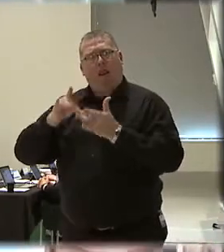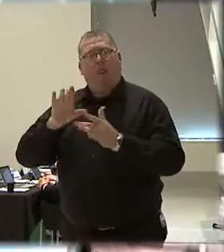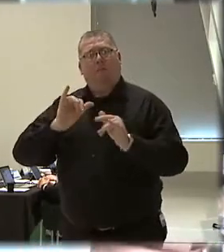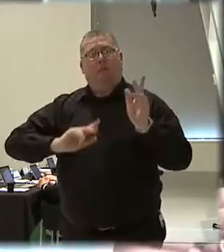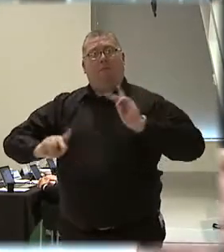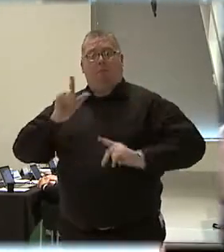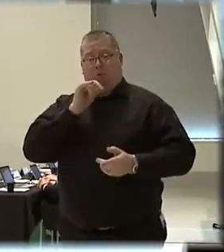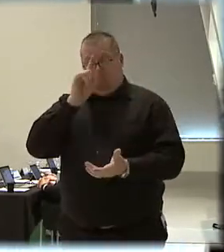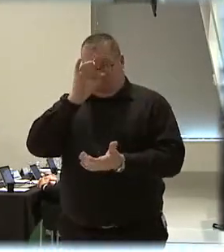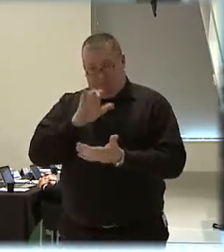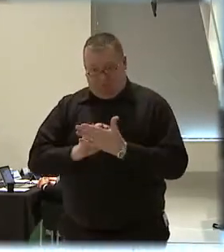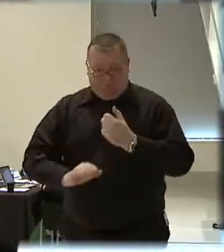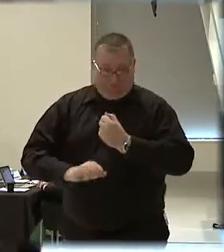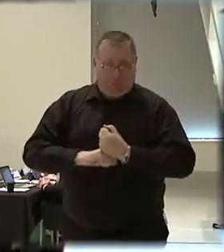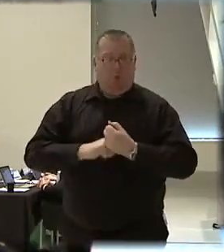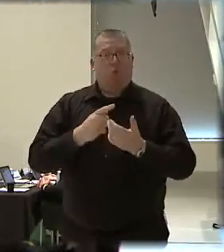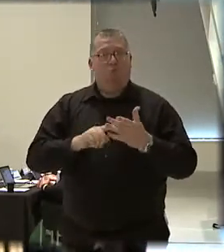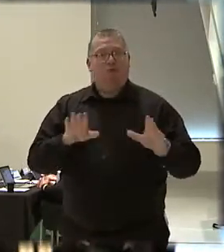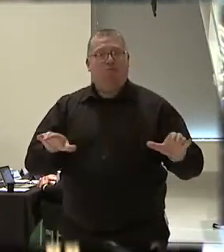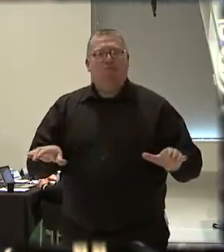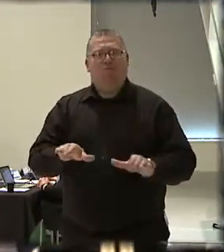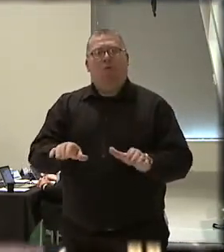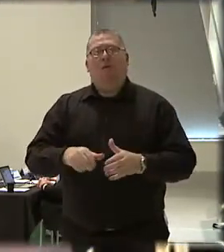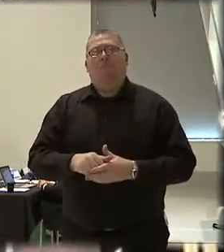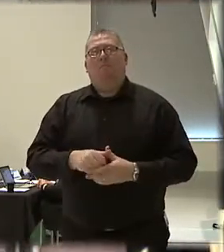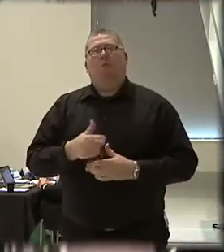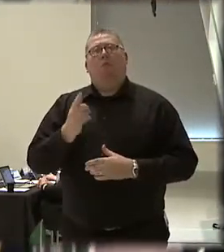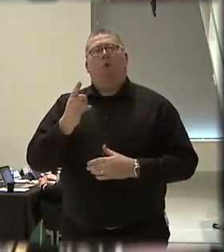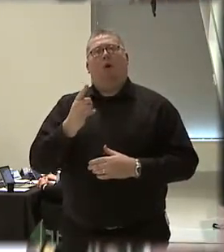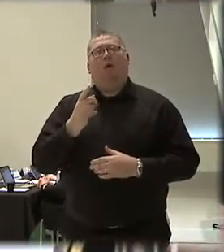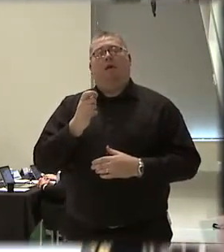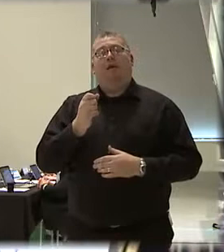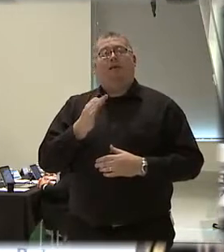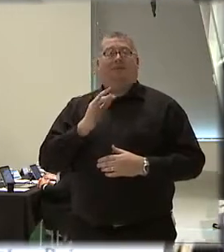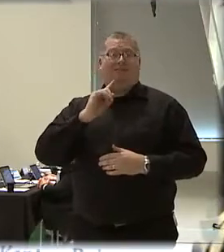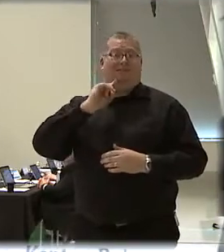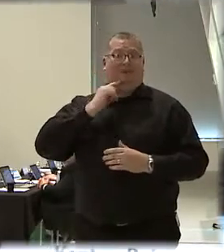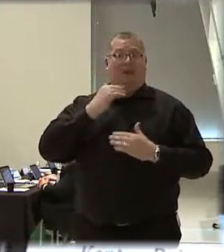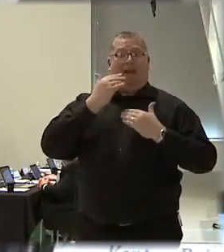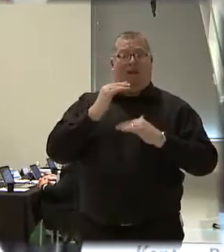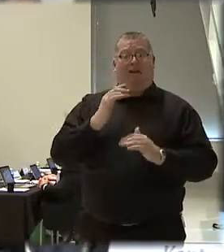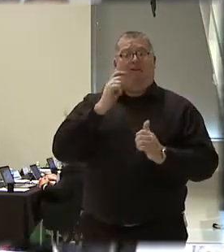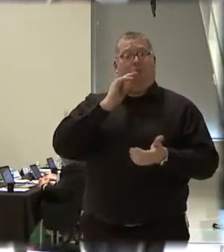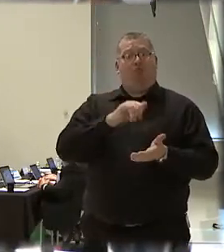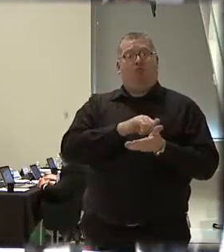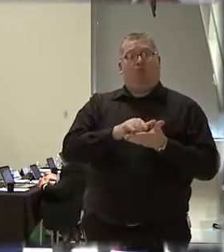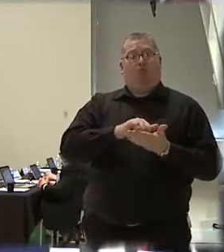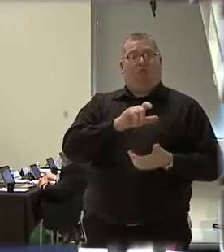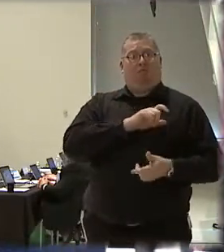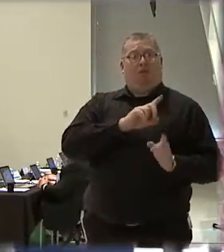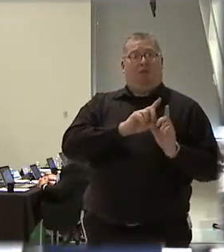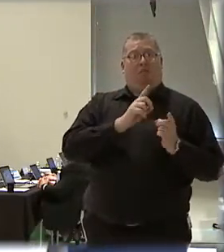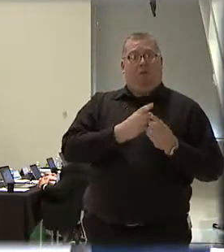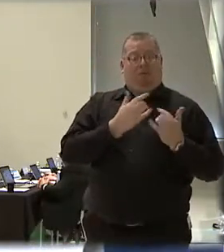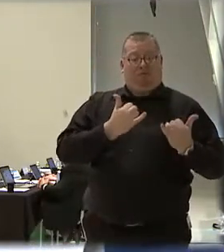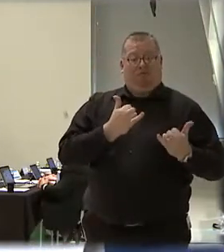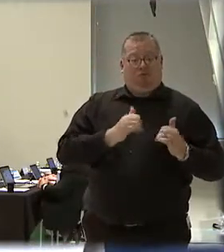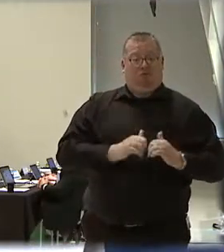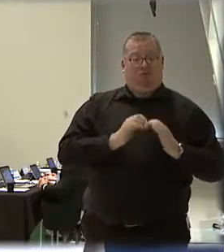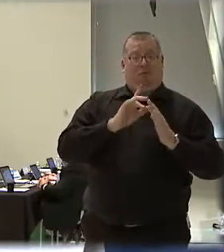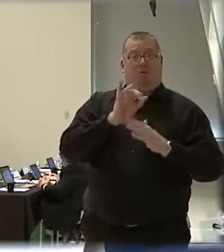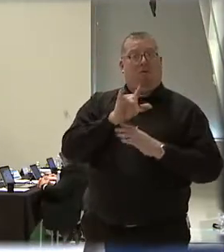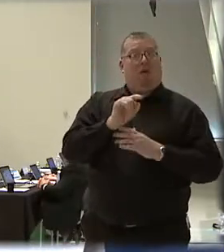who believe in what you're doing. One of the serious limitations of the NYPD's current pilot is that it's